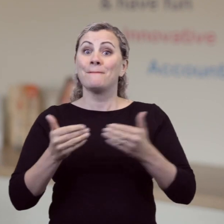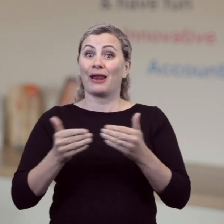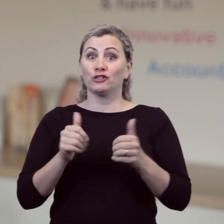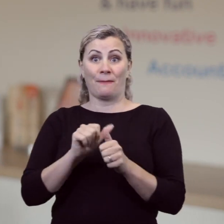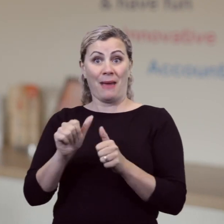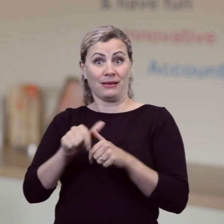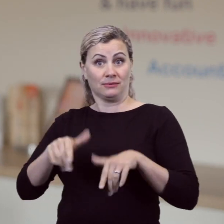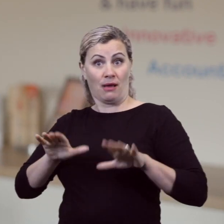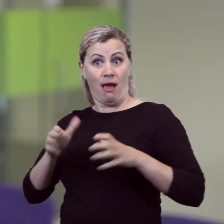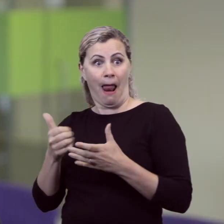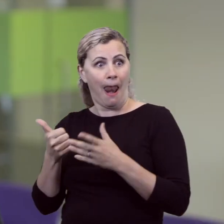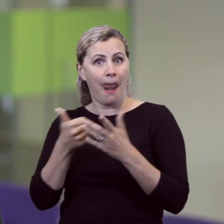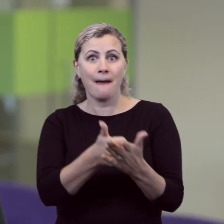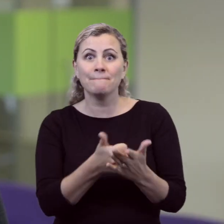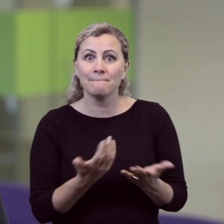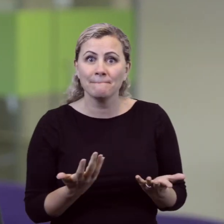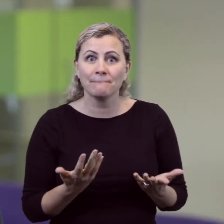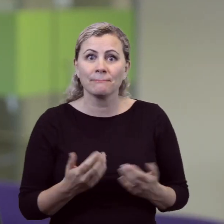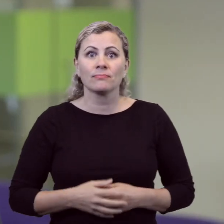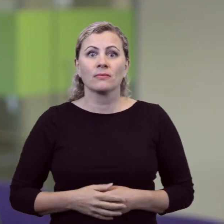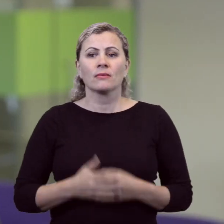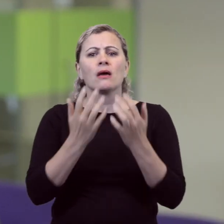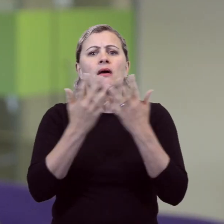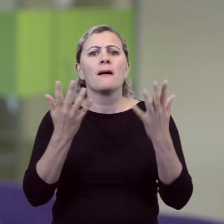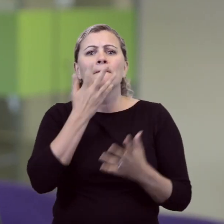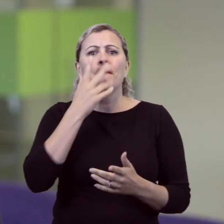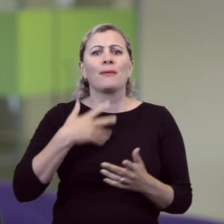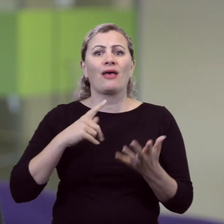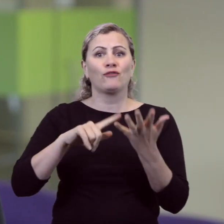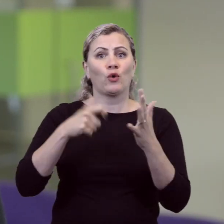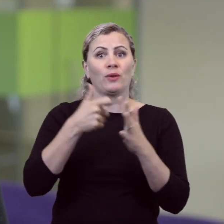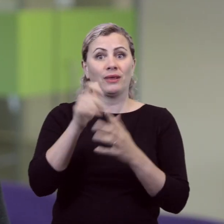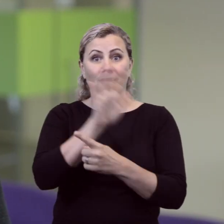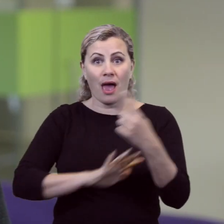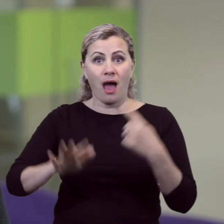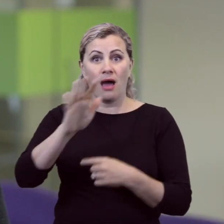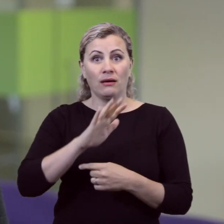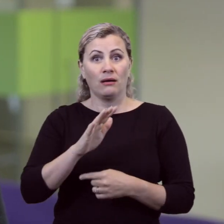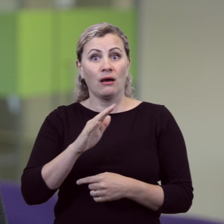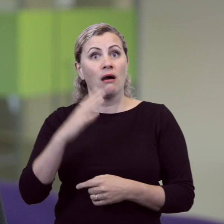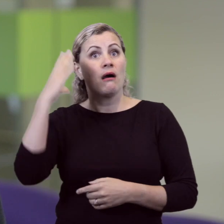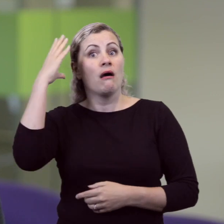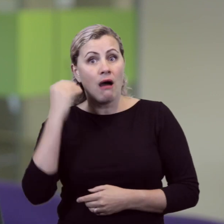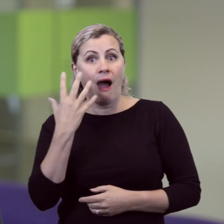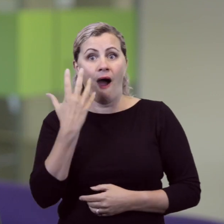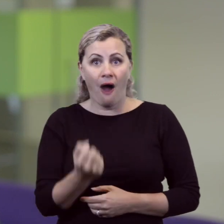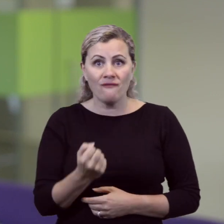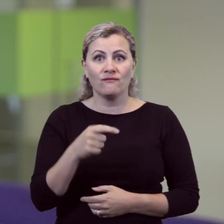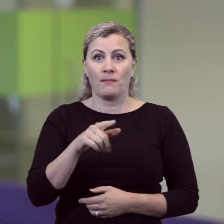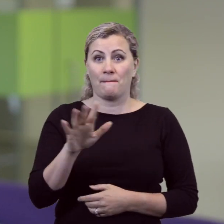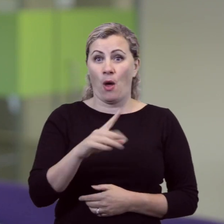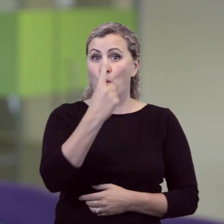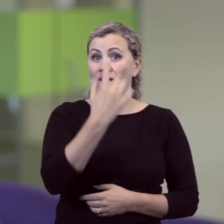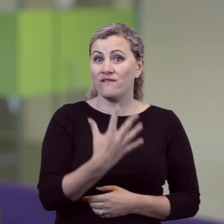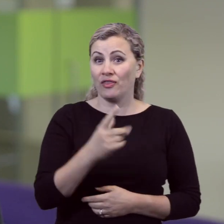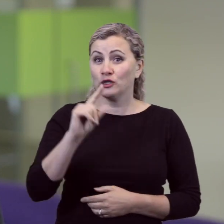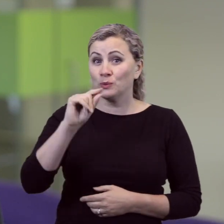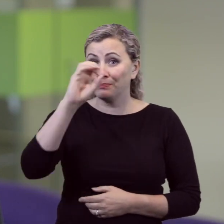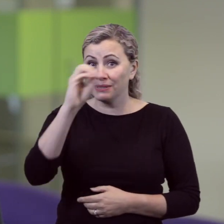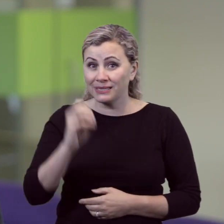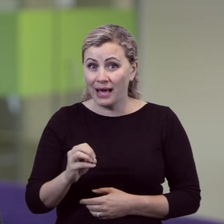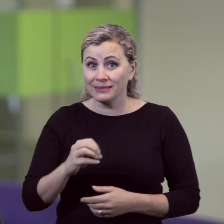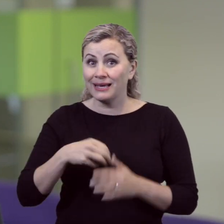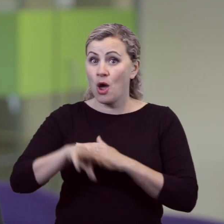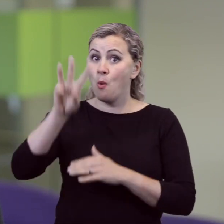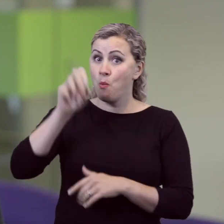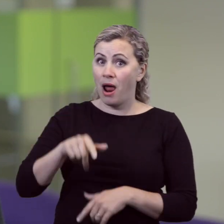Better helps to do. The number of people in the UK who have hearing loss is 1 in 5, so that's 20% of the population. In Wales,